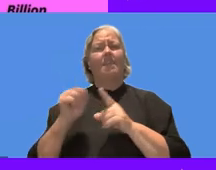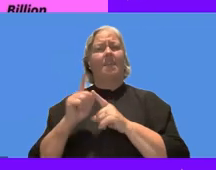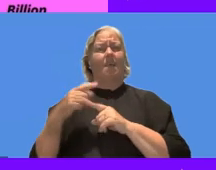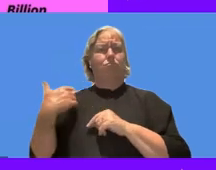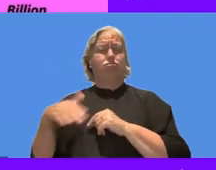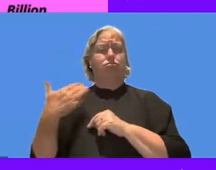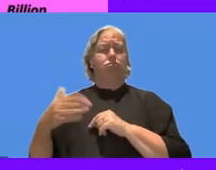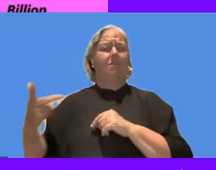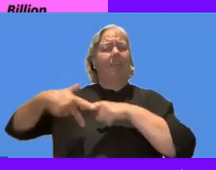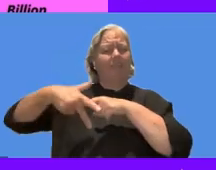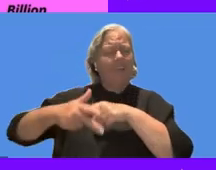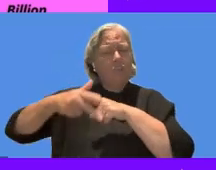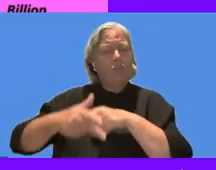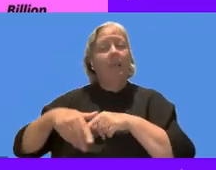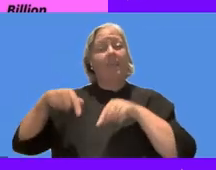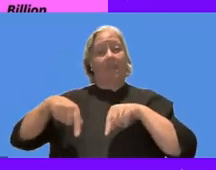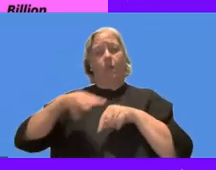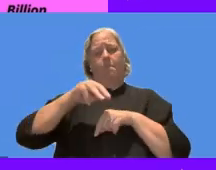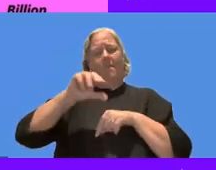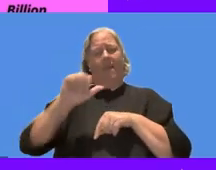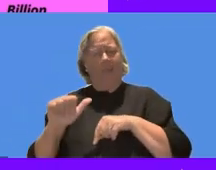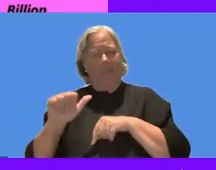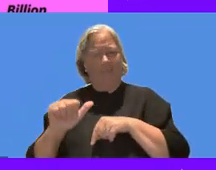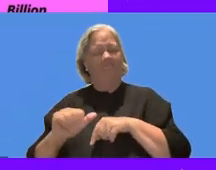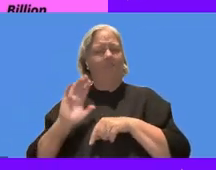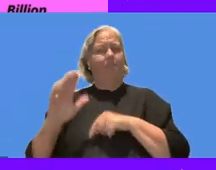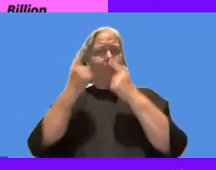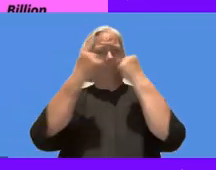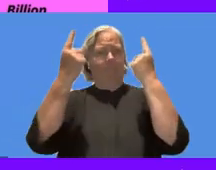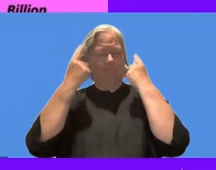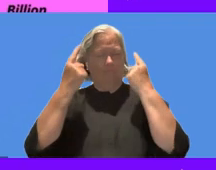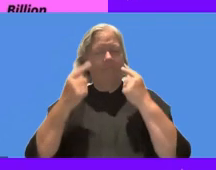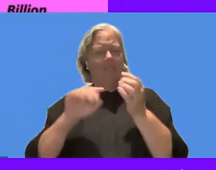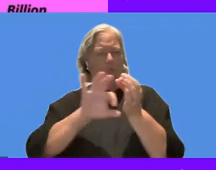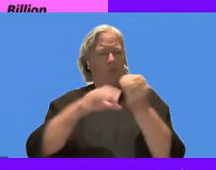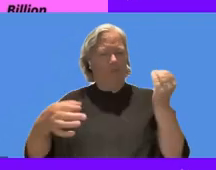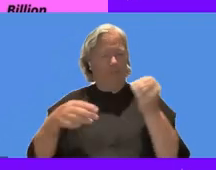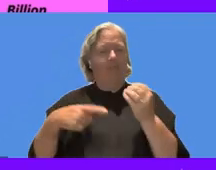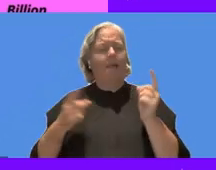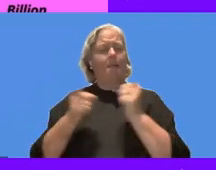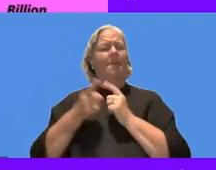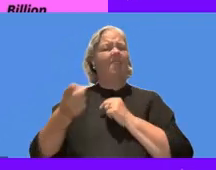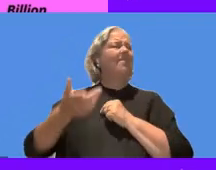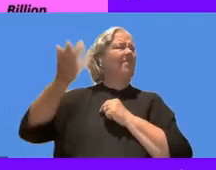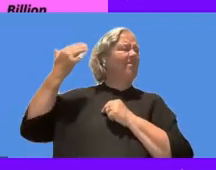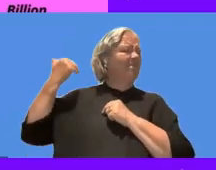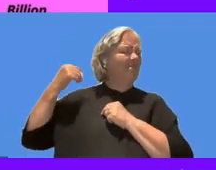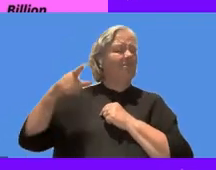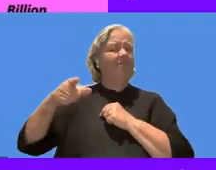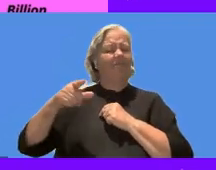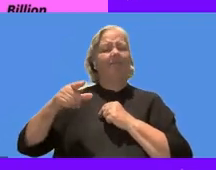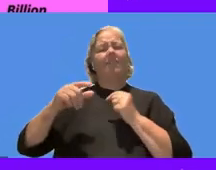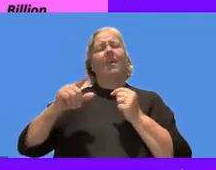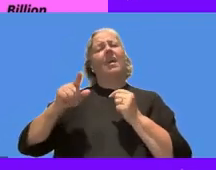master's in a science degree. And we actually met online a few weeks ago at the UNECE Regional Forum for